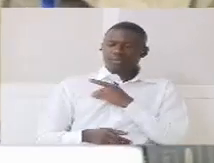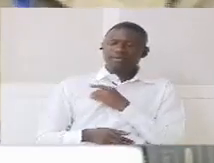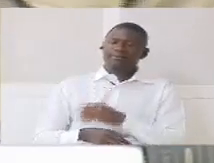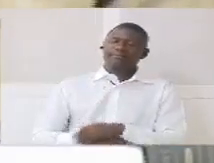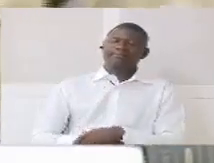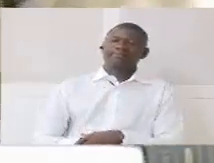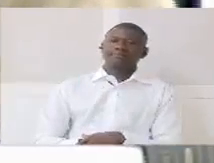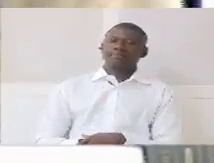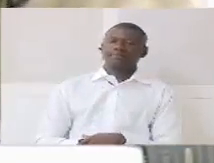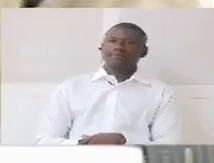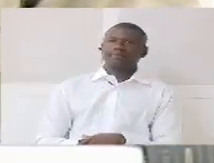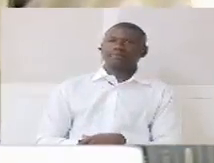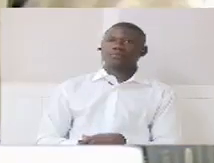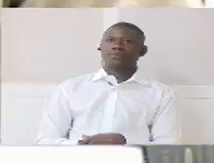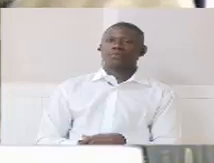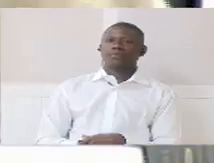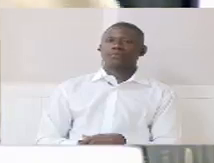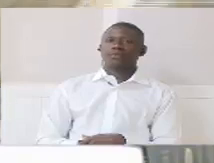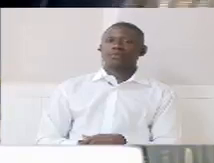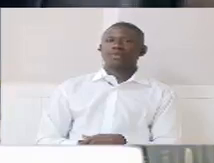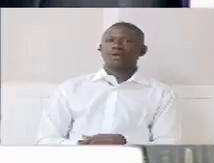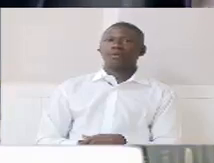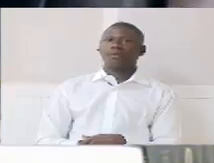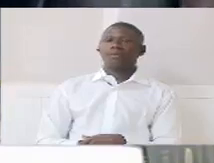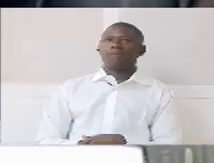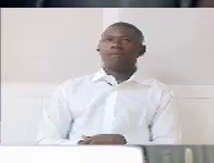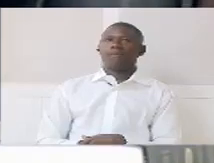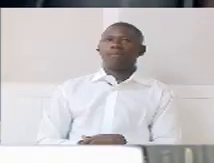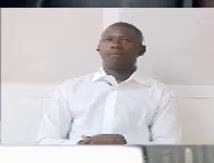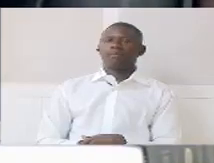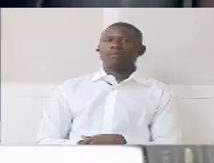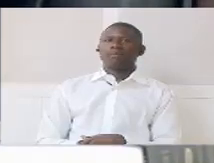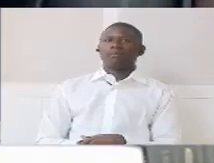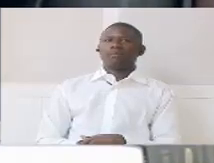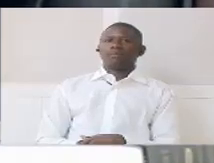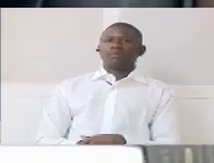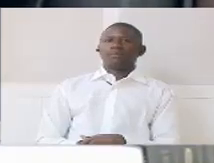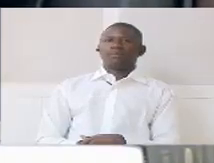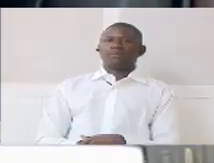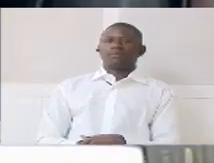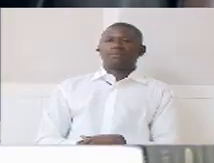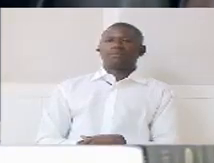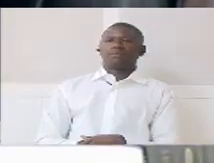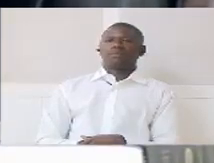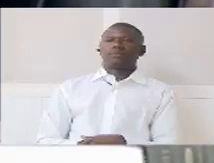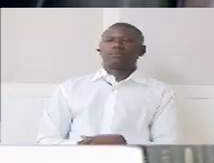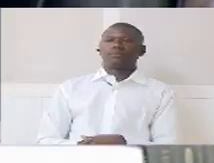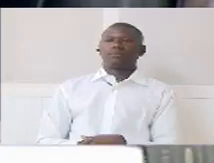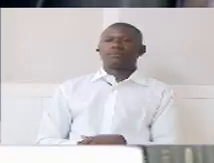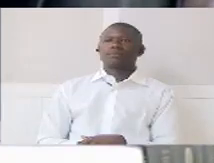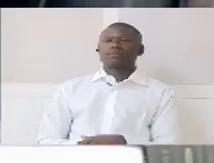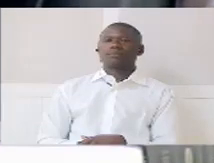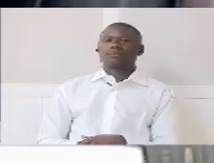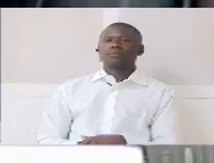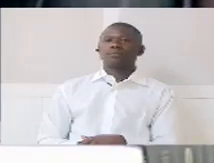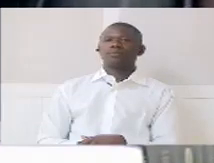tonya tonya ni lube tembo mento inyanta tala l'hôpital le alo momo I complainta ko mankende anyanda is